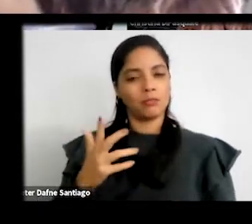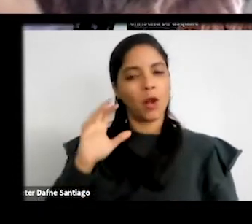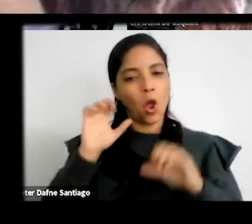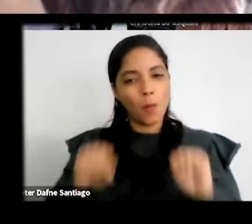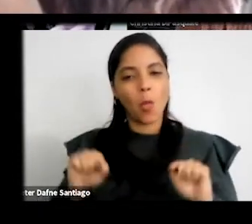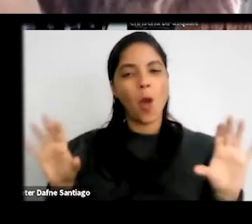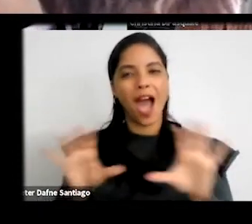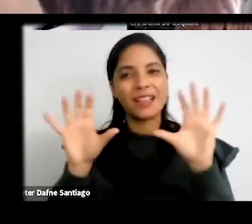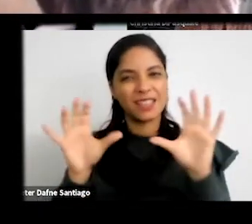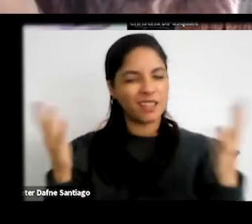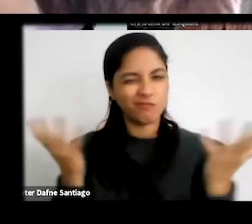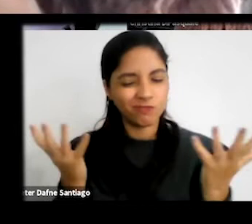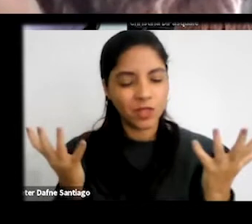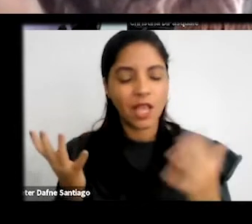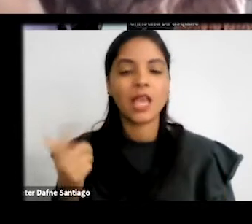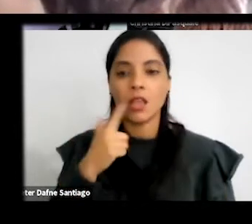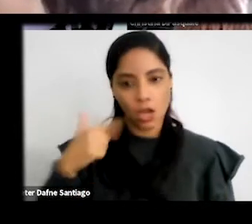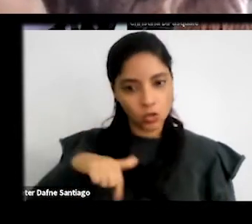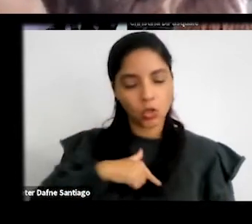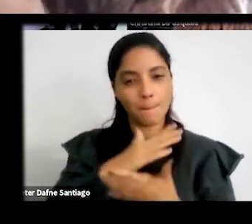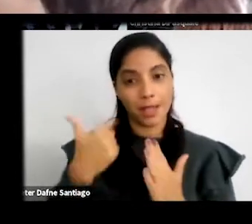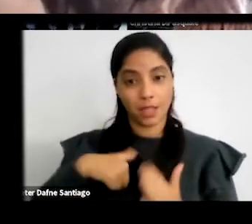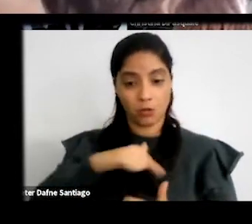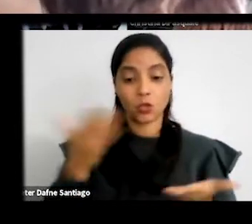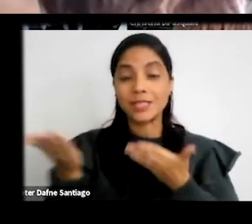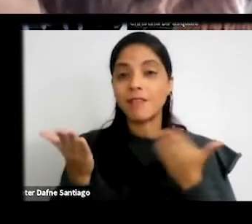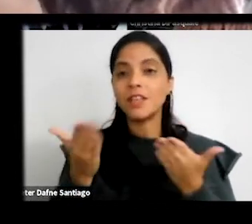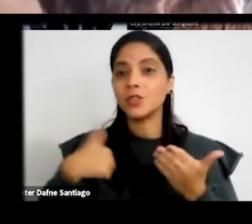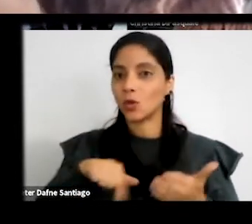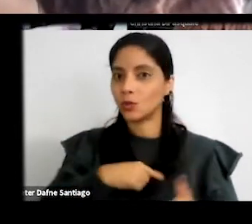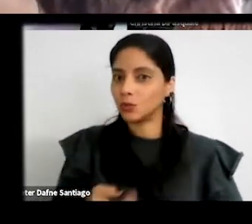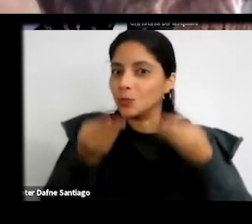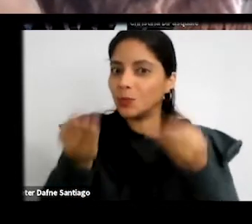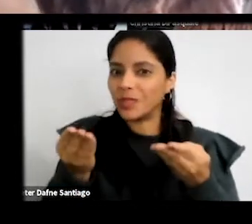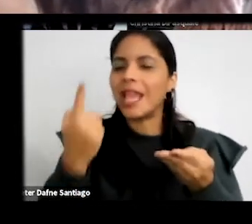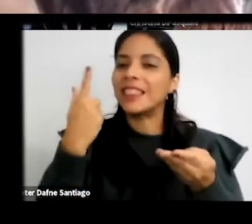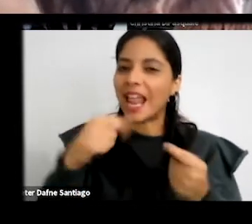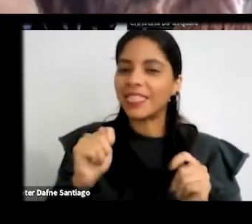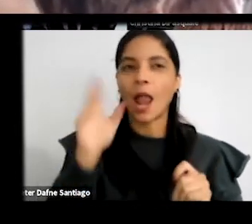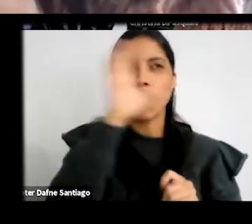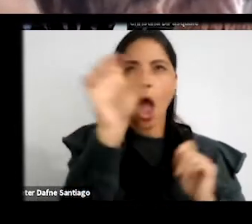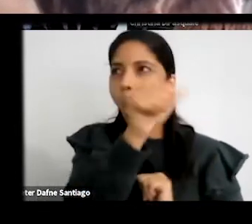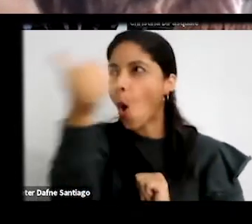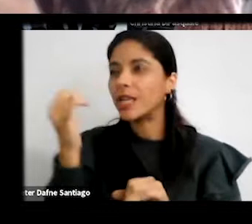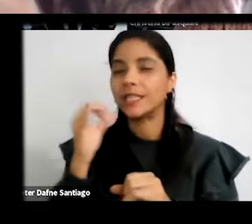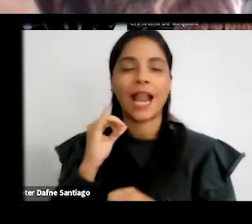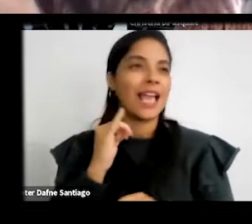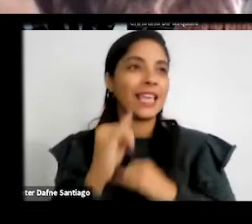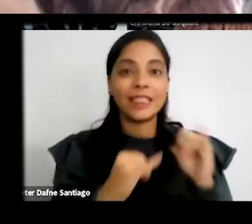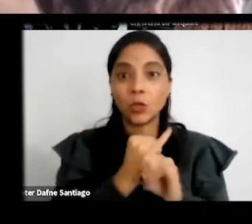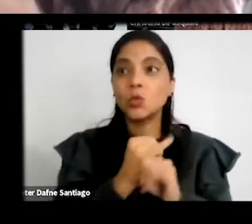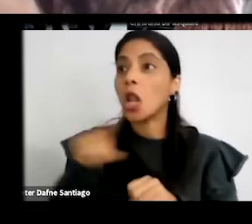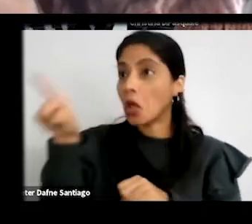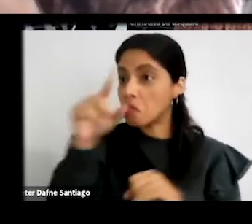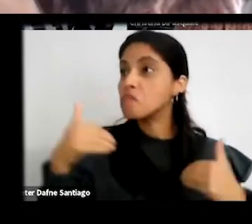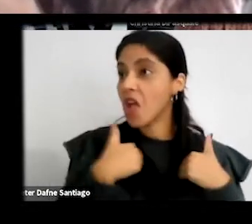part of the services that we provide is that we can link you with other institutions that might have coverage of what you're